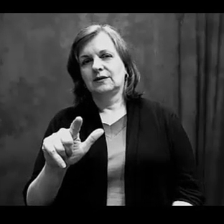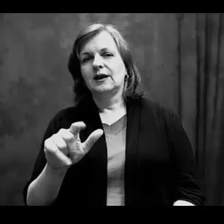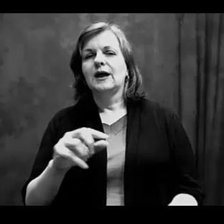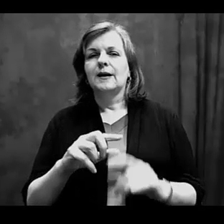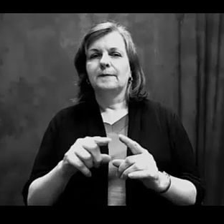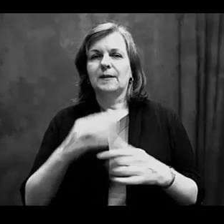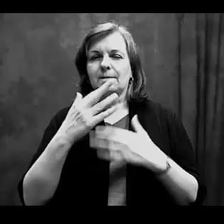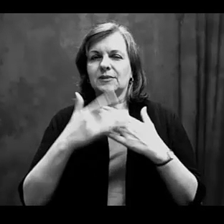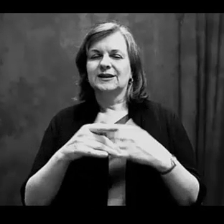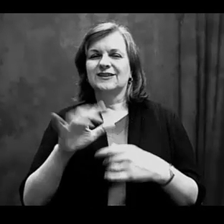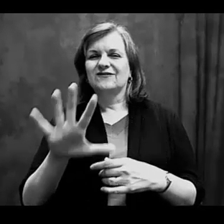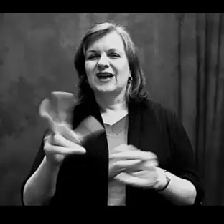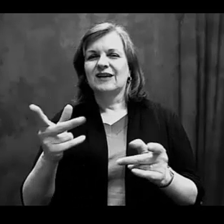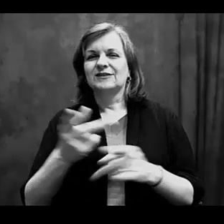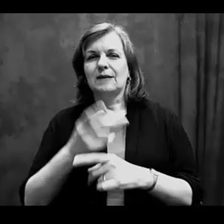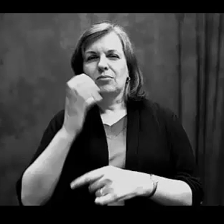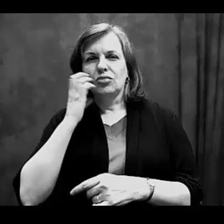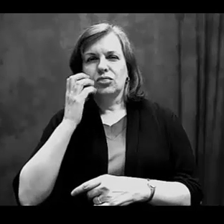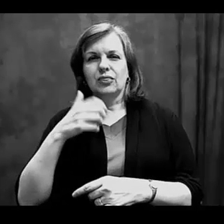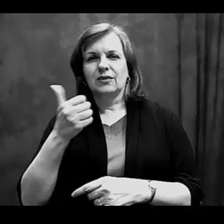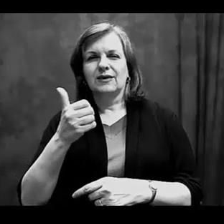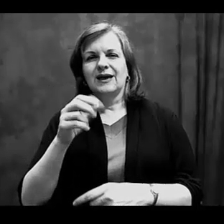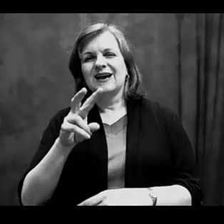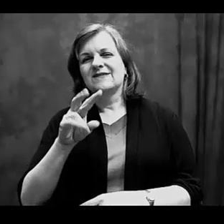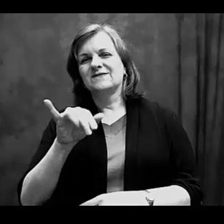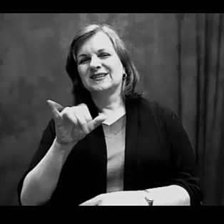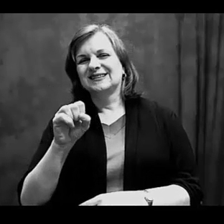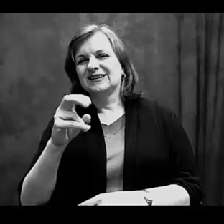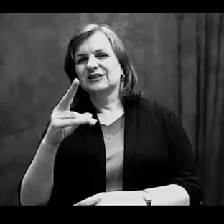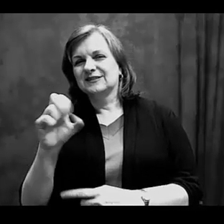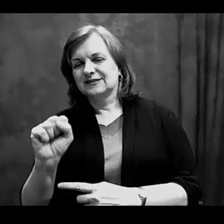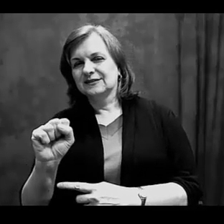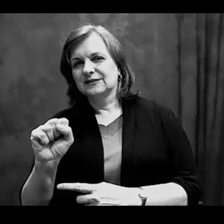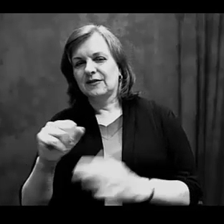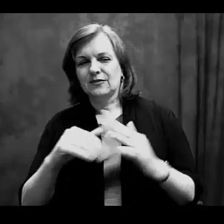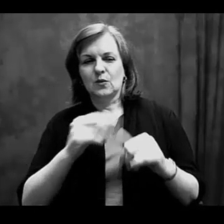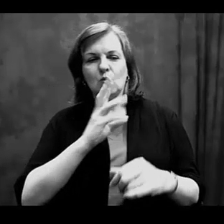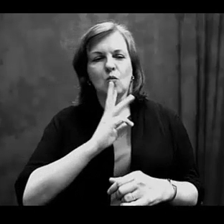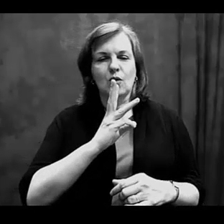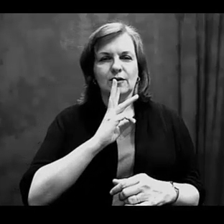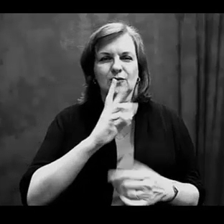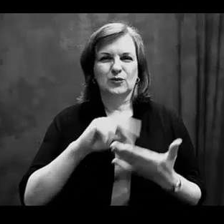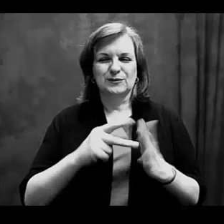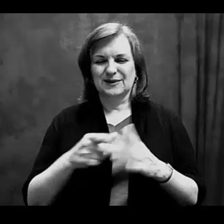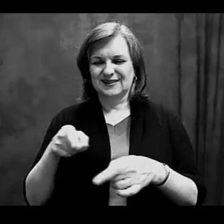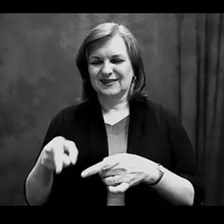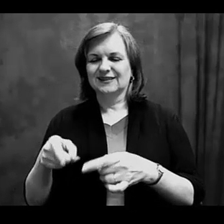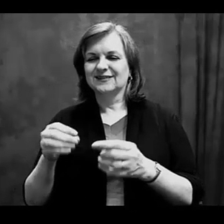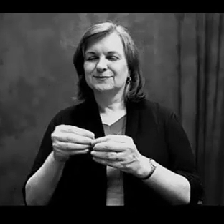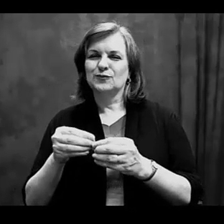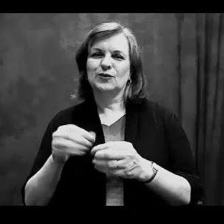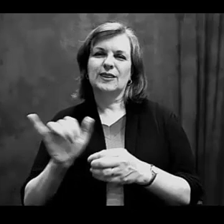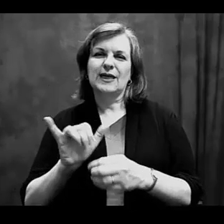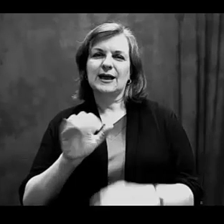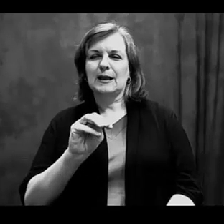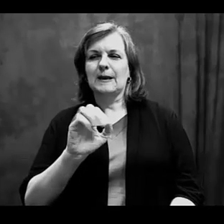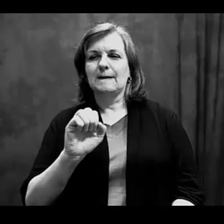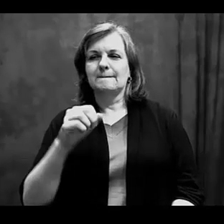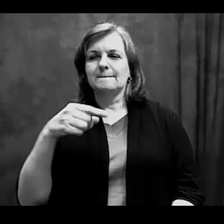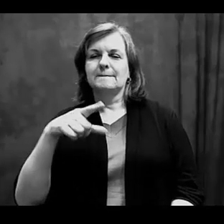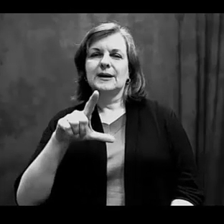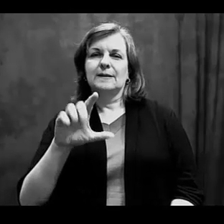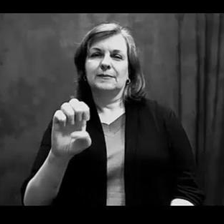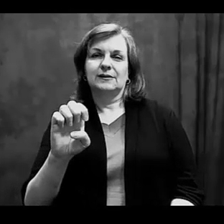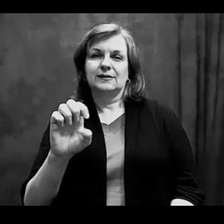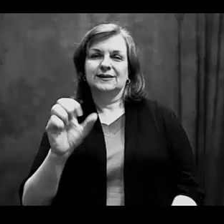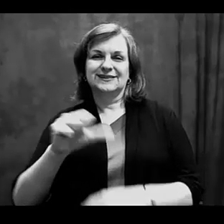neutral. We do look at it being about 5 times more viscous than water, meaning we're in the range of a good thick